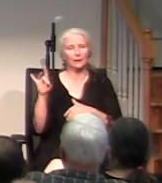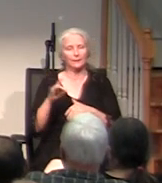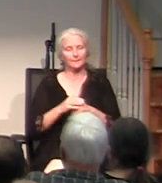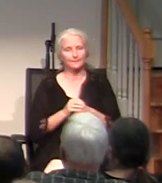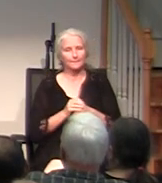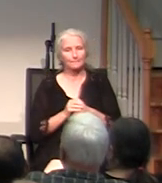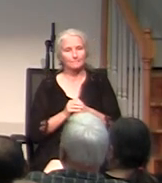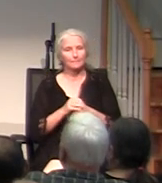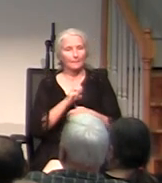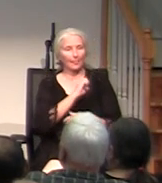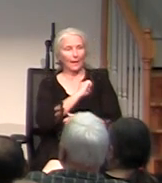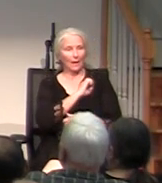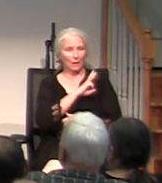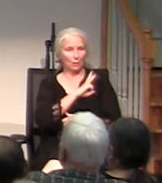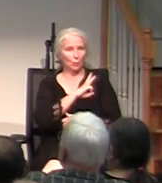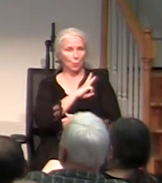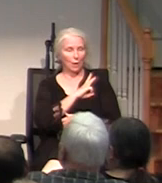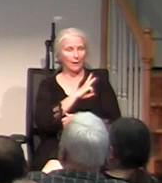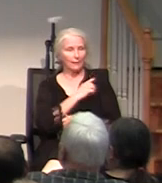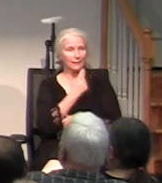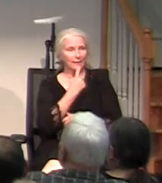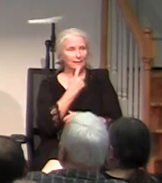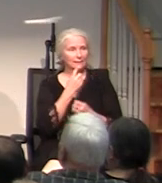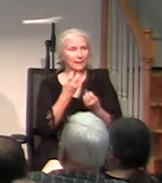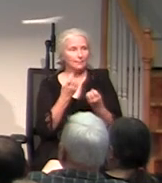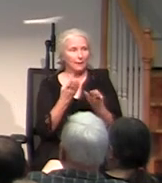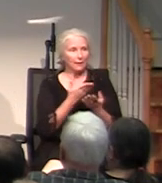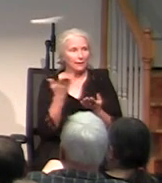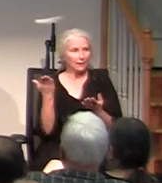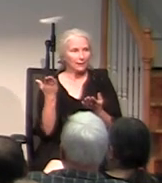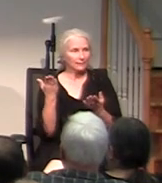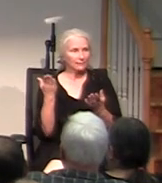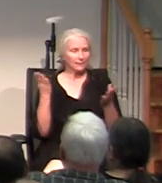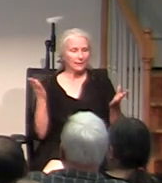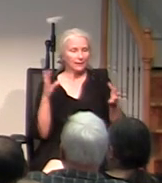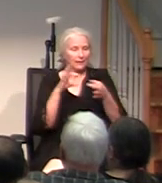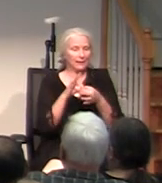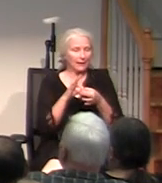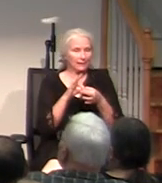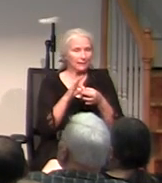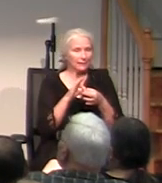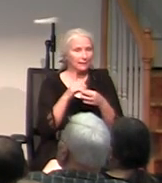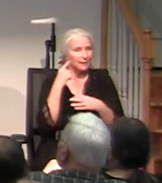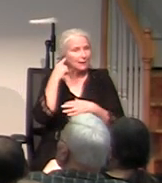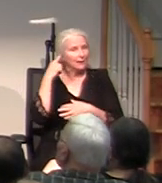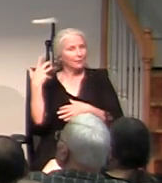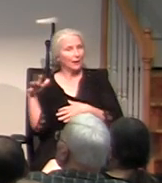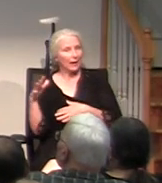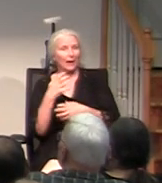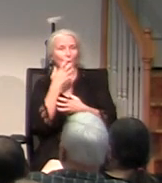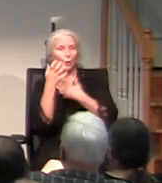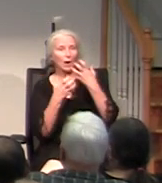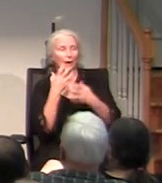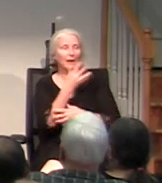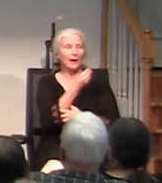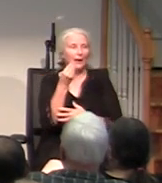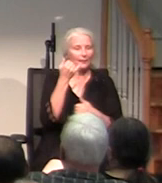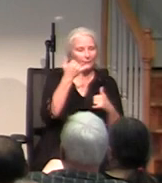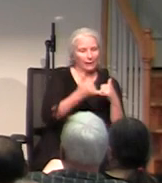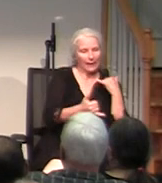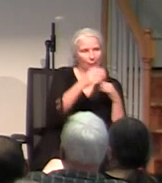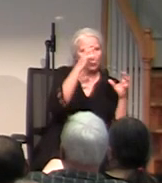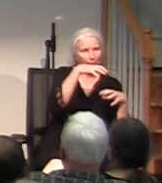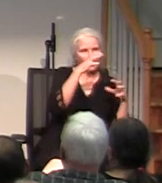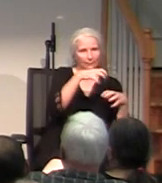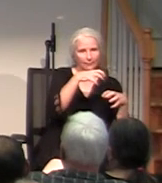Ellen White had many of these statements which connected the loud cry and the latter rain. So they're